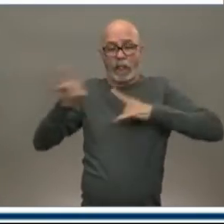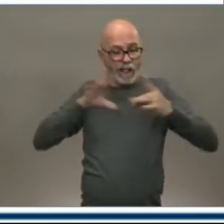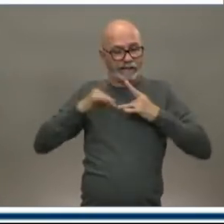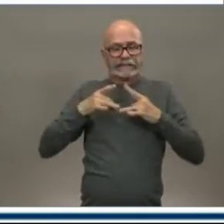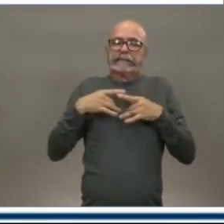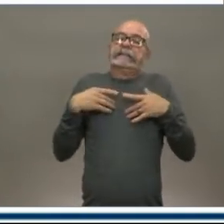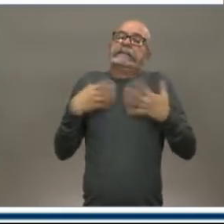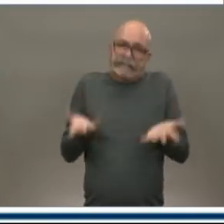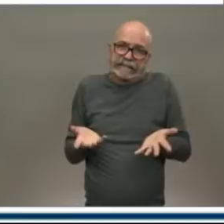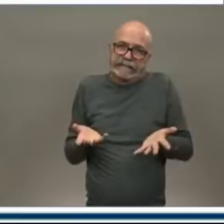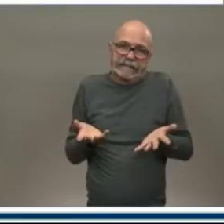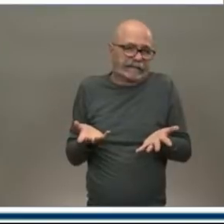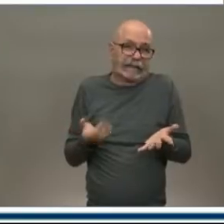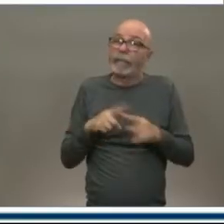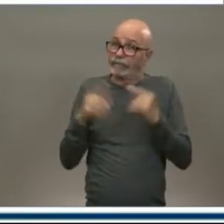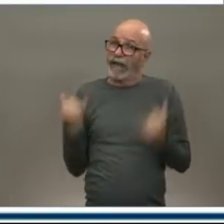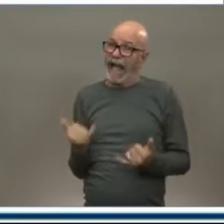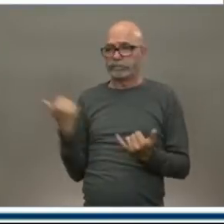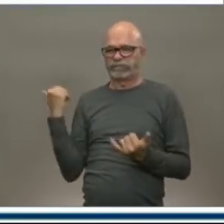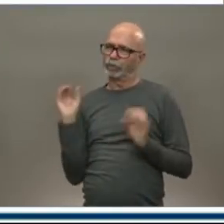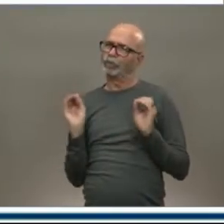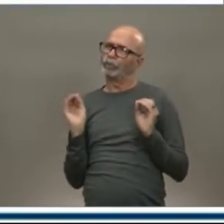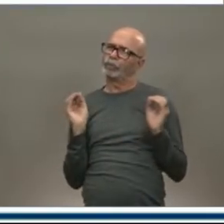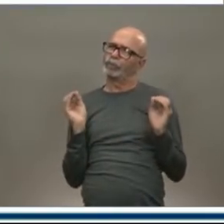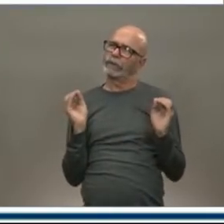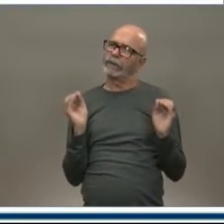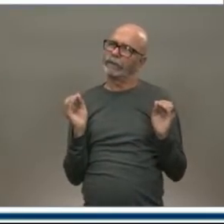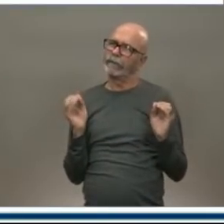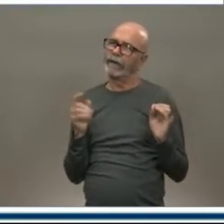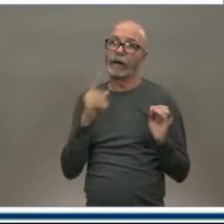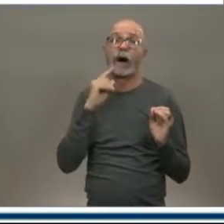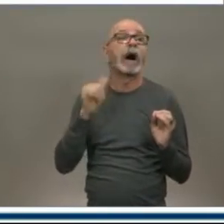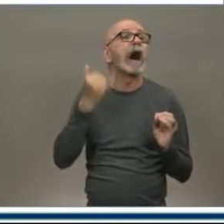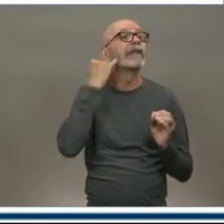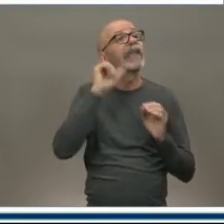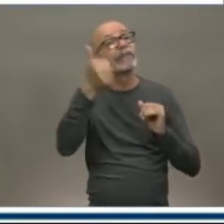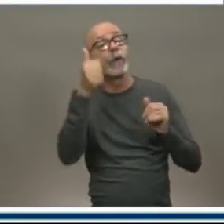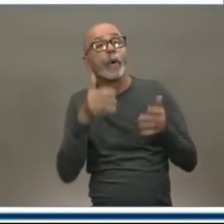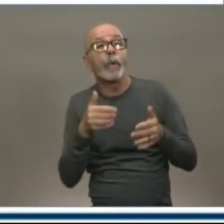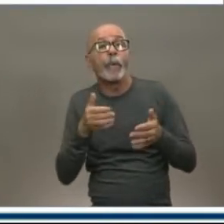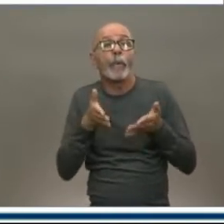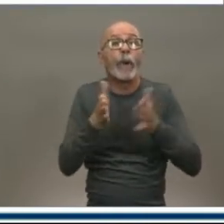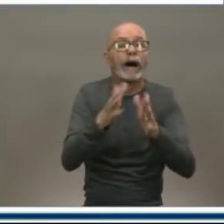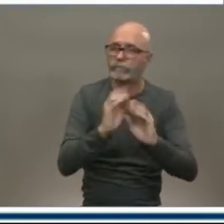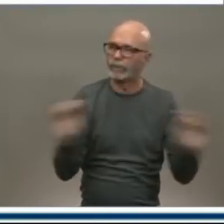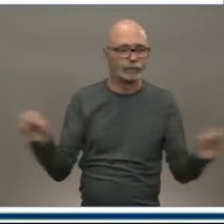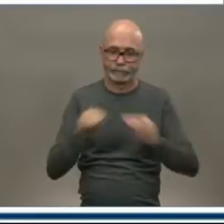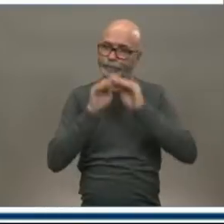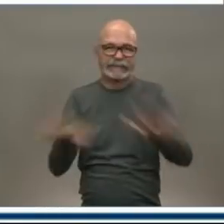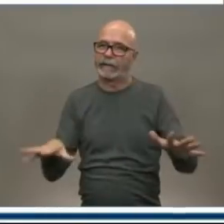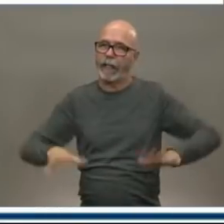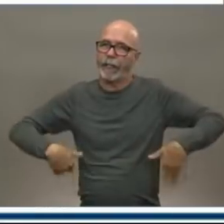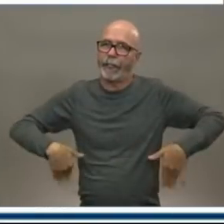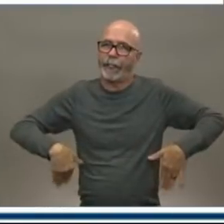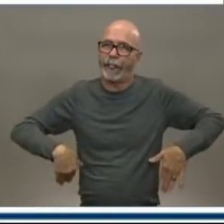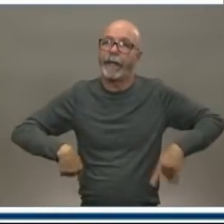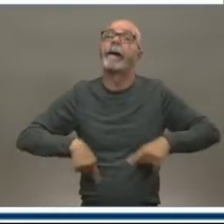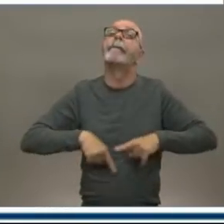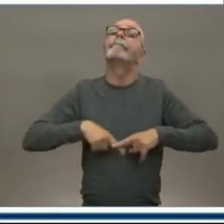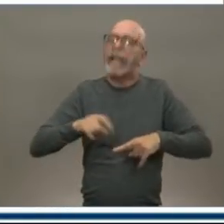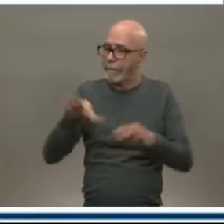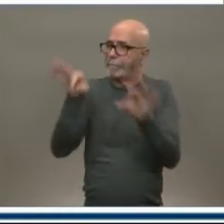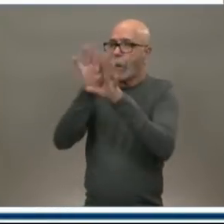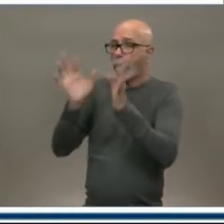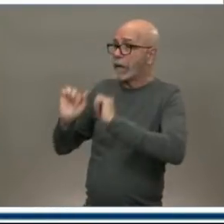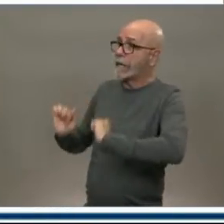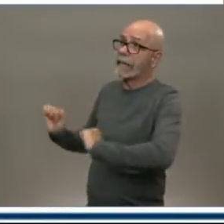et cetera, but that's not the main way it's been transmitted, but we have the appropriate precautions in place, both in terms of cleaning,